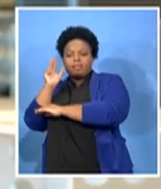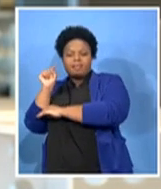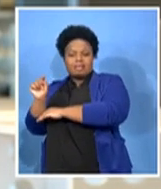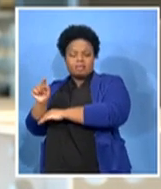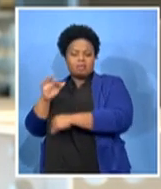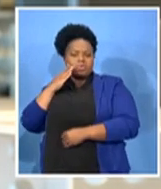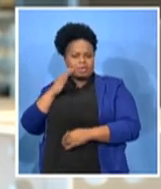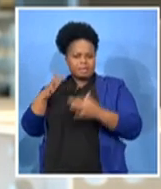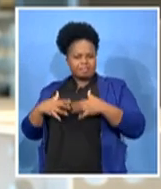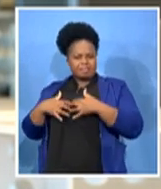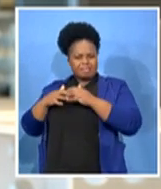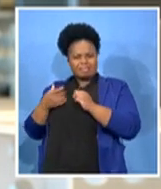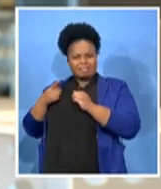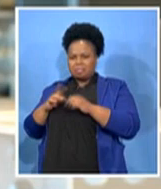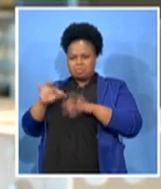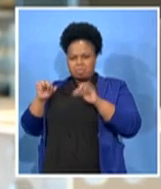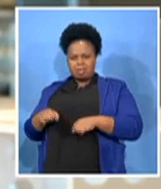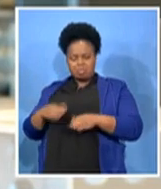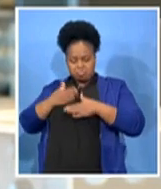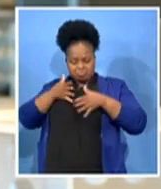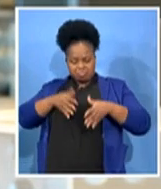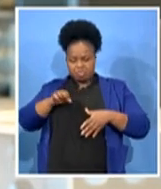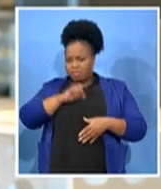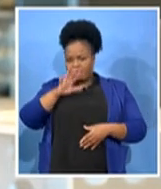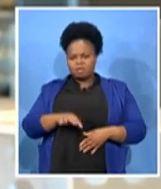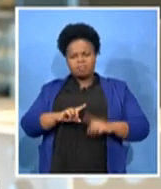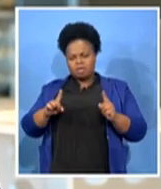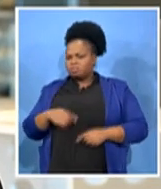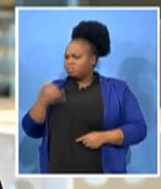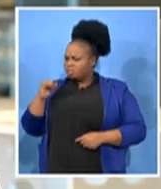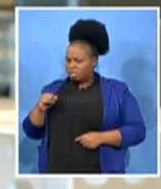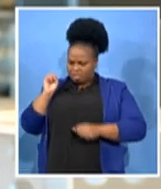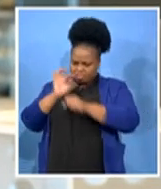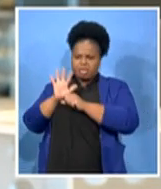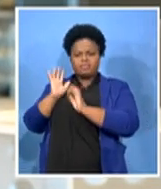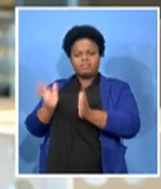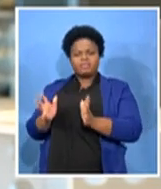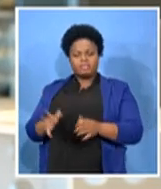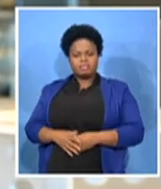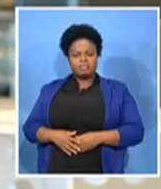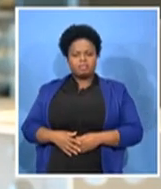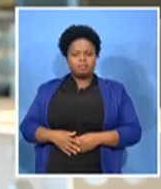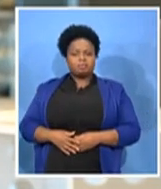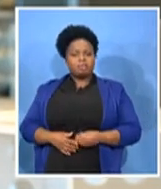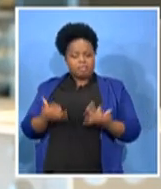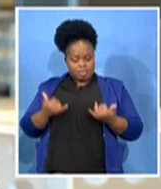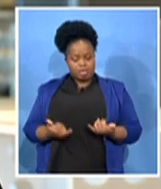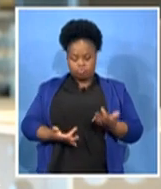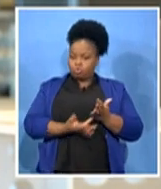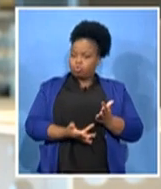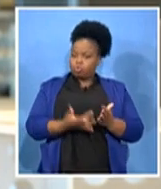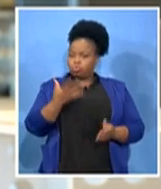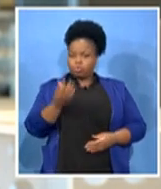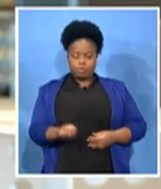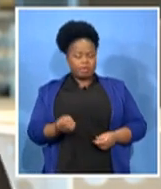operate here, but he was able to have an impact. You have technology, you have everything that is